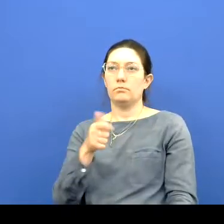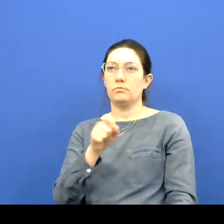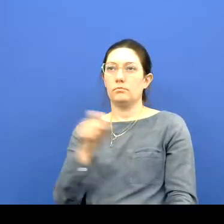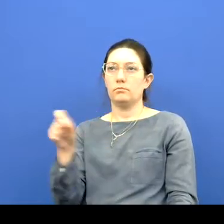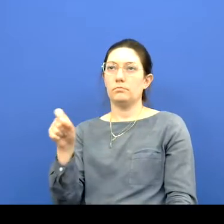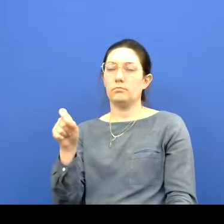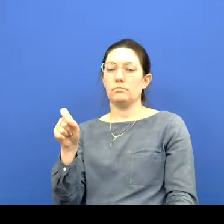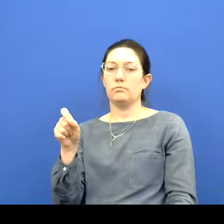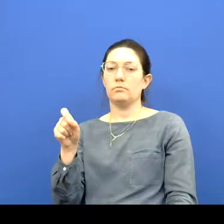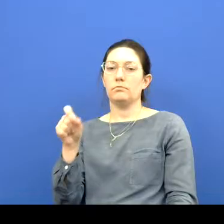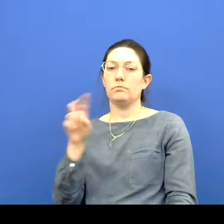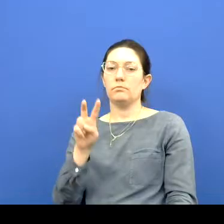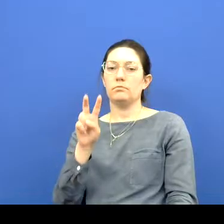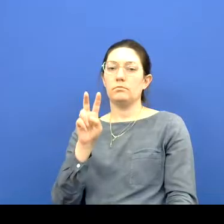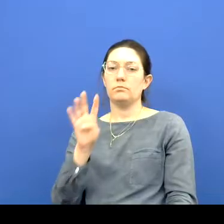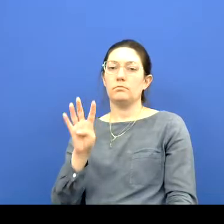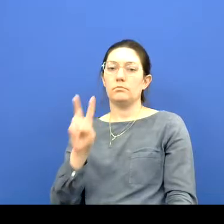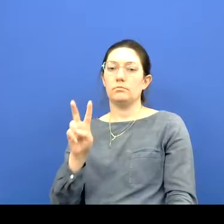10-242,